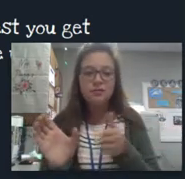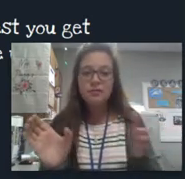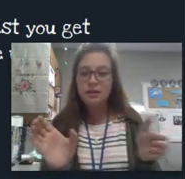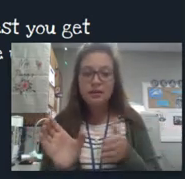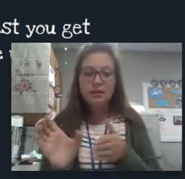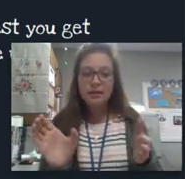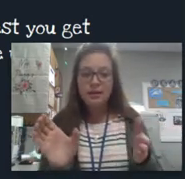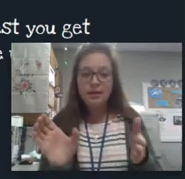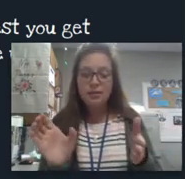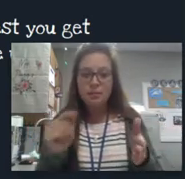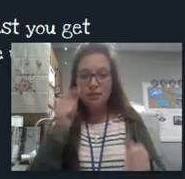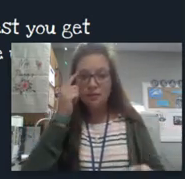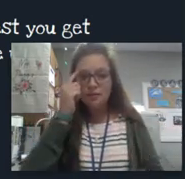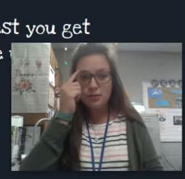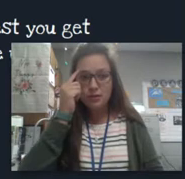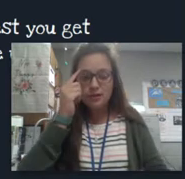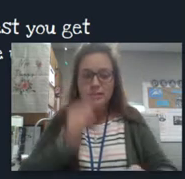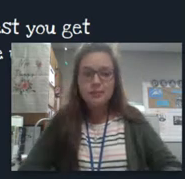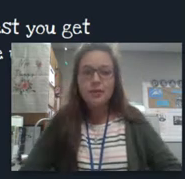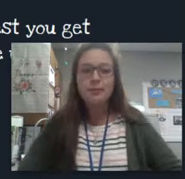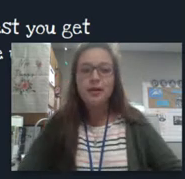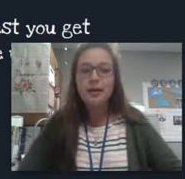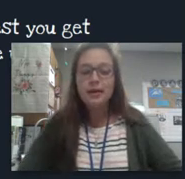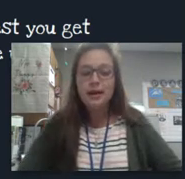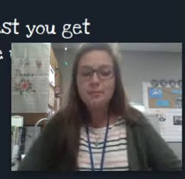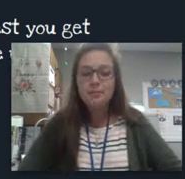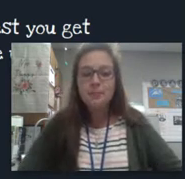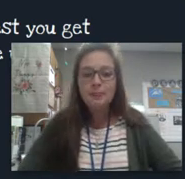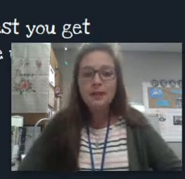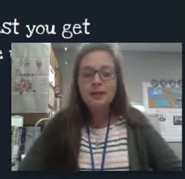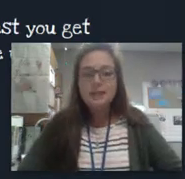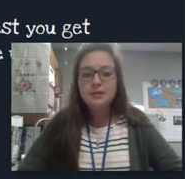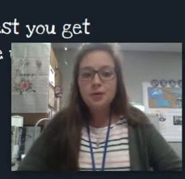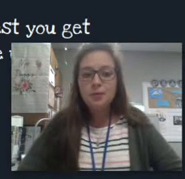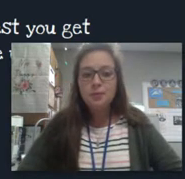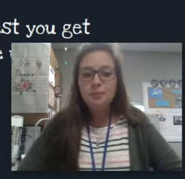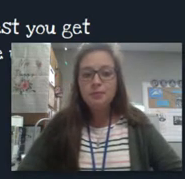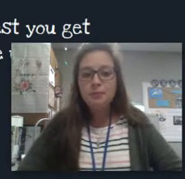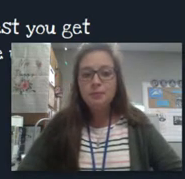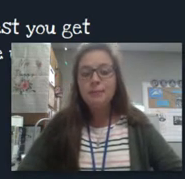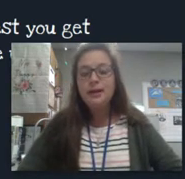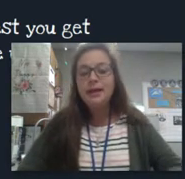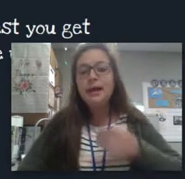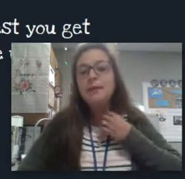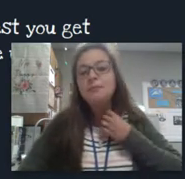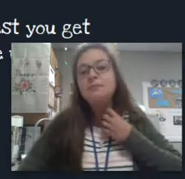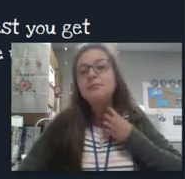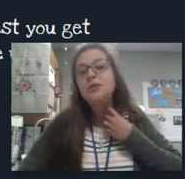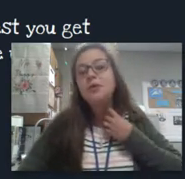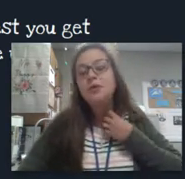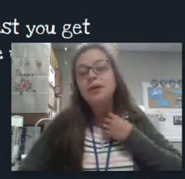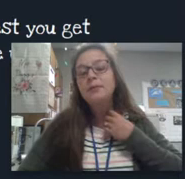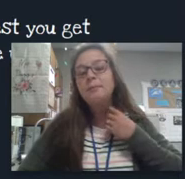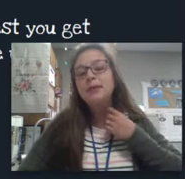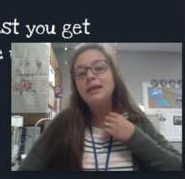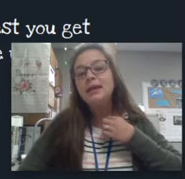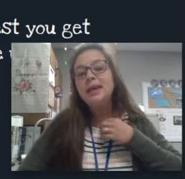should never be in the middle. So, their example, I am playing a game. So, me play game